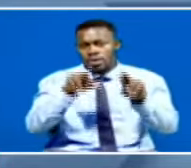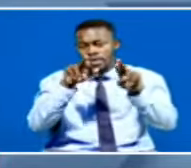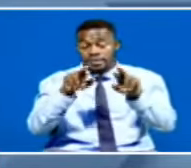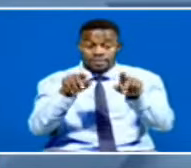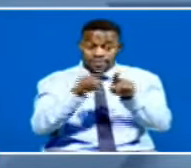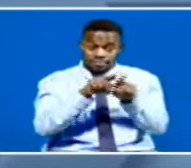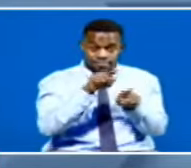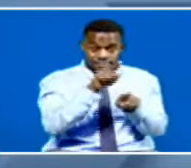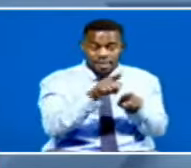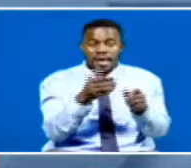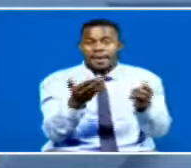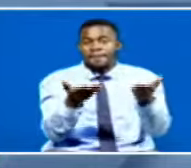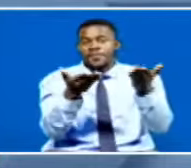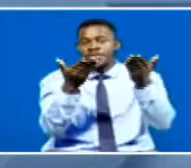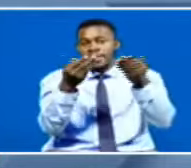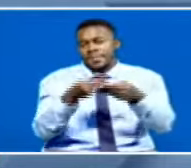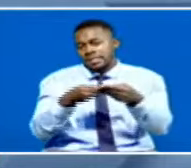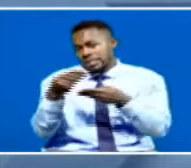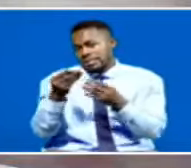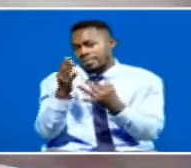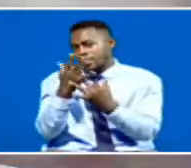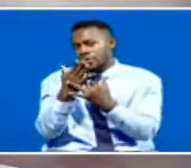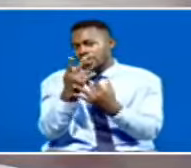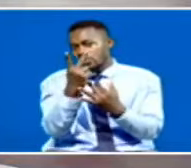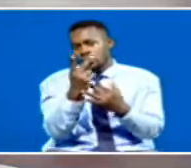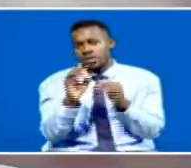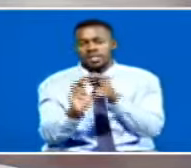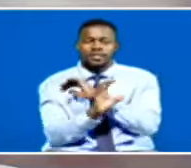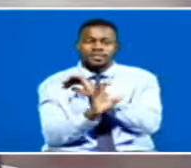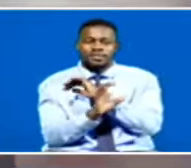between Kenya and Japan.